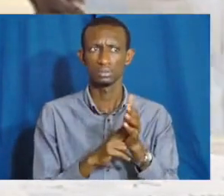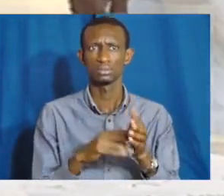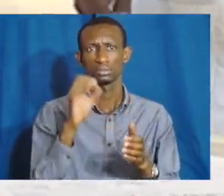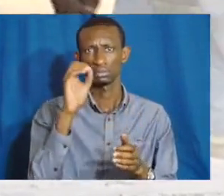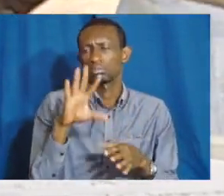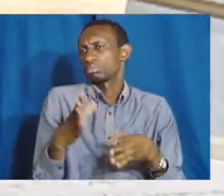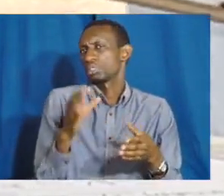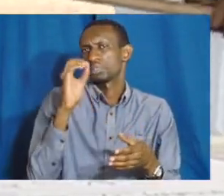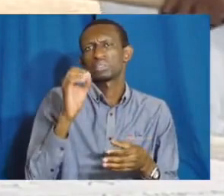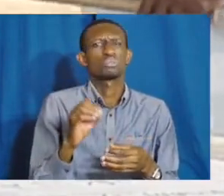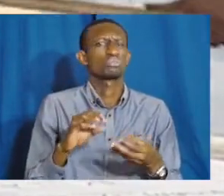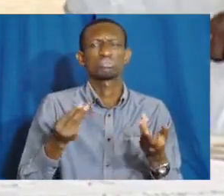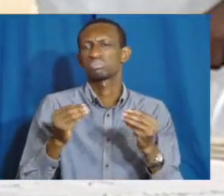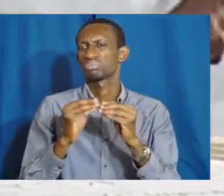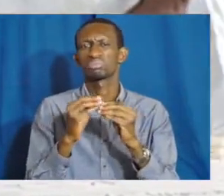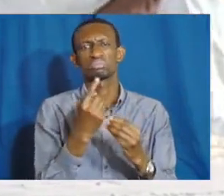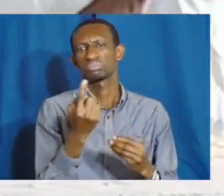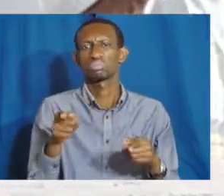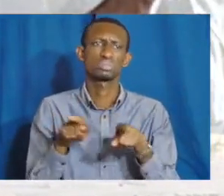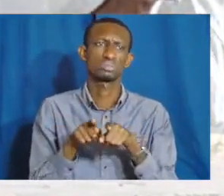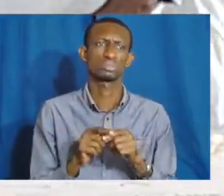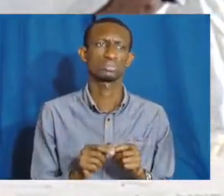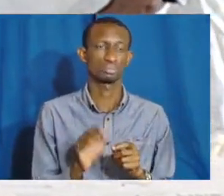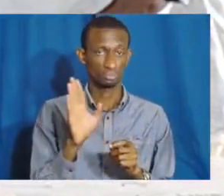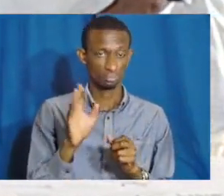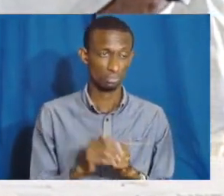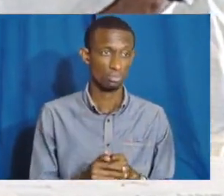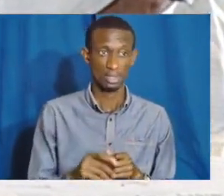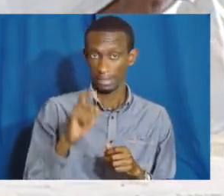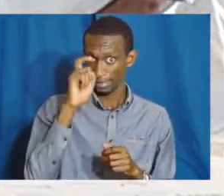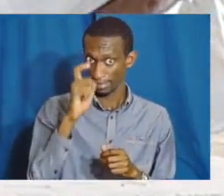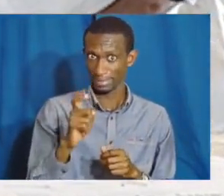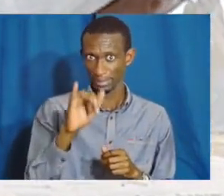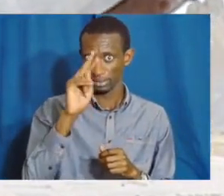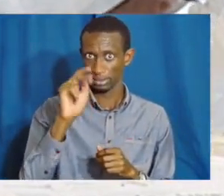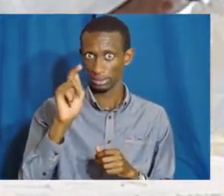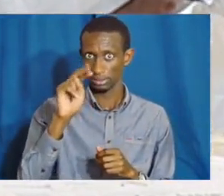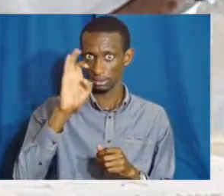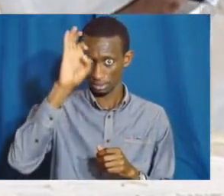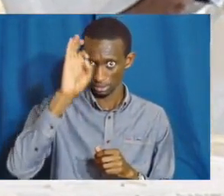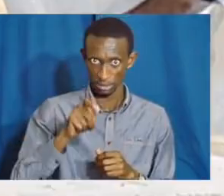gives 0. You see? Now our x-intercept